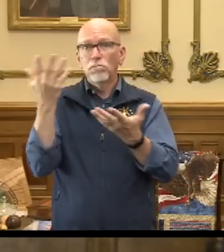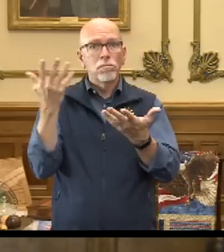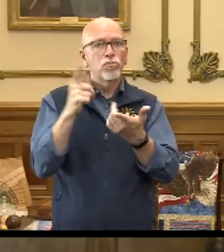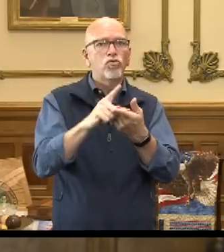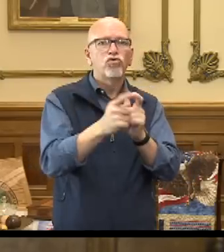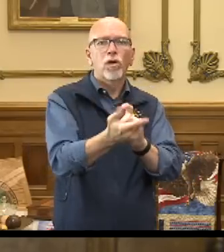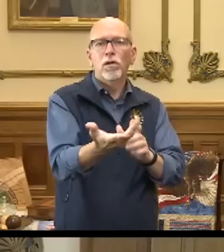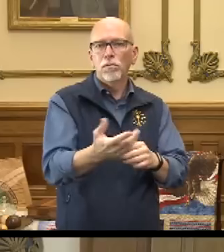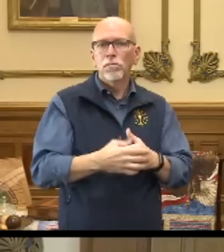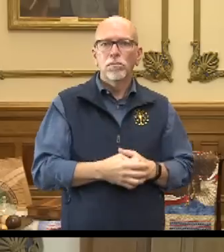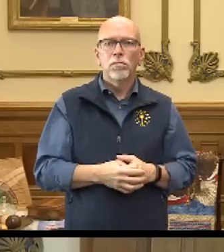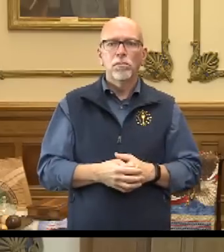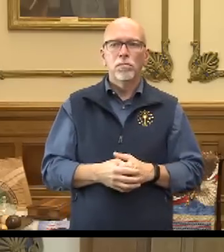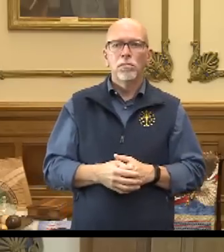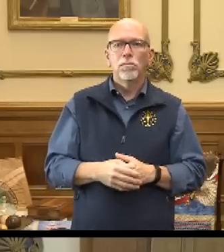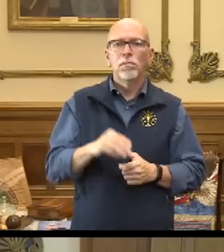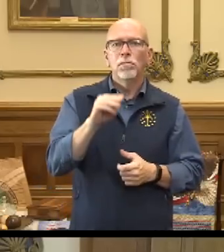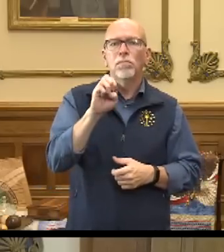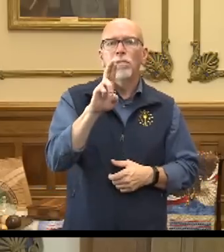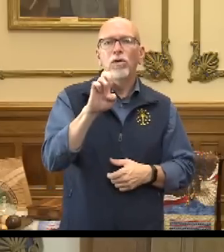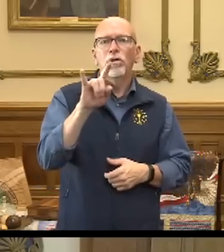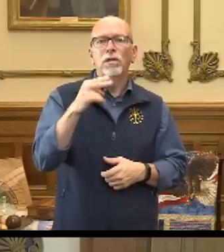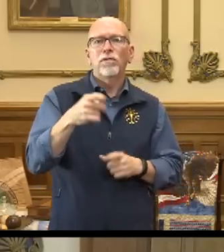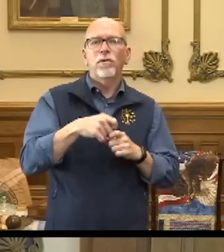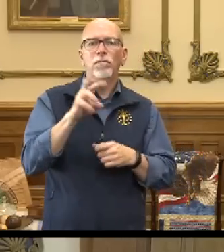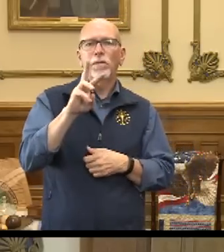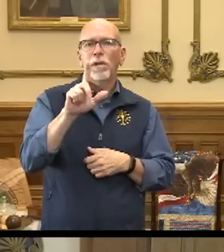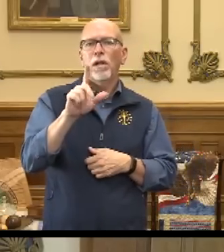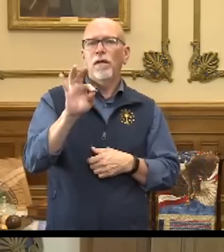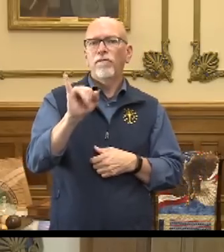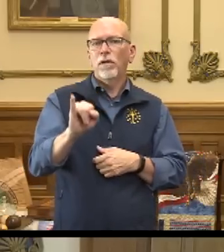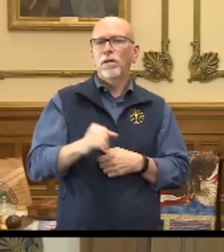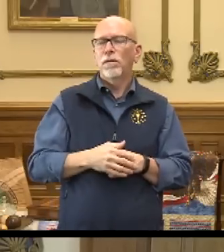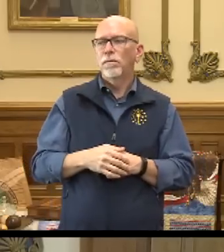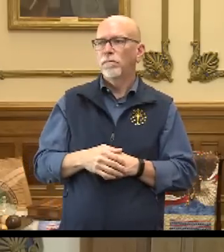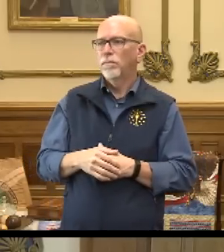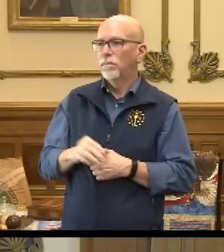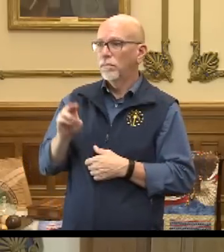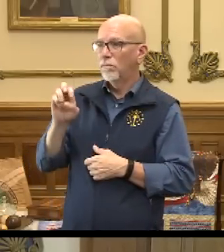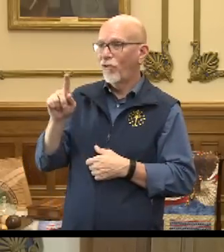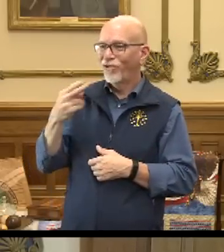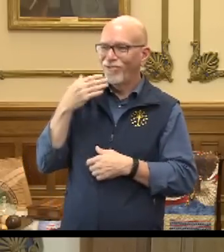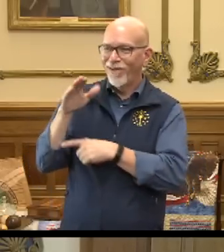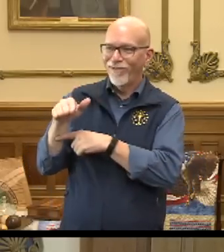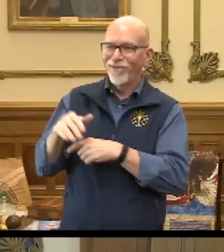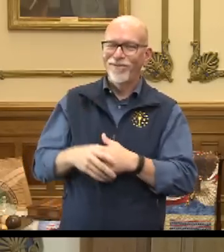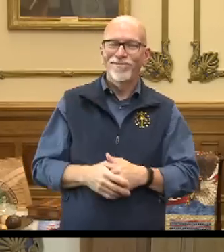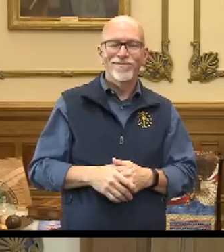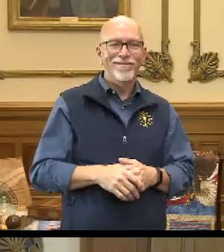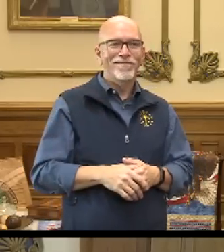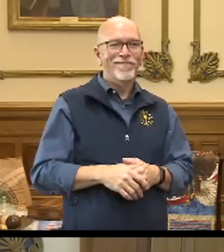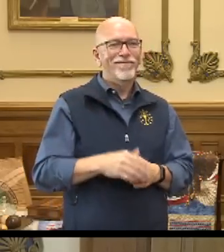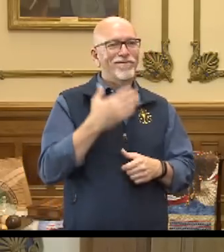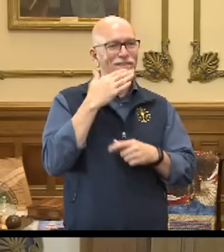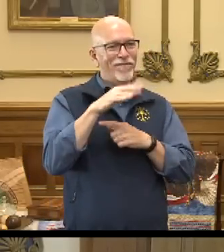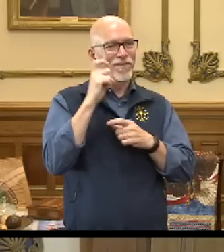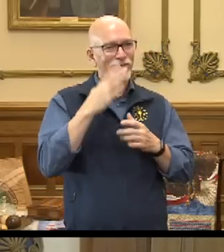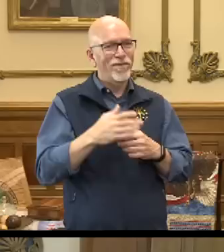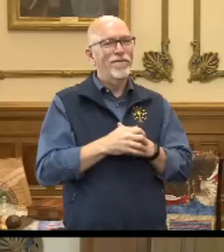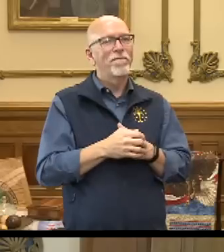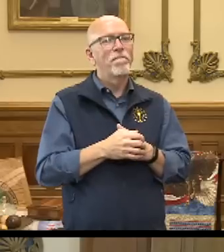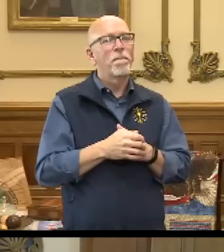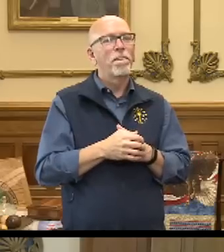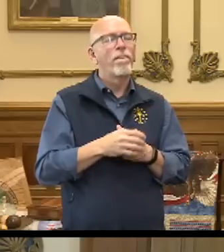change that. Meredith with WLFI. Meredith, good afternoon. Good afternoon,